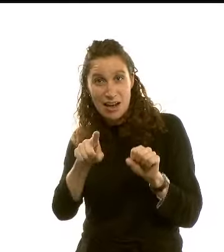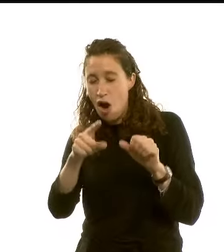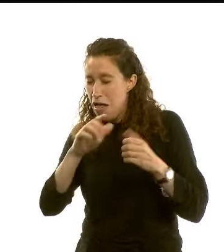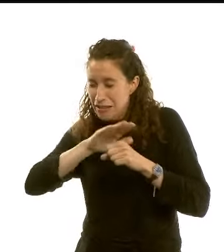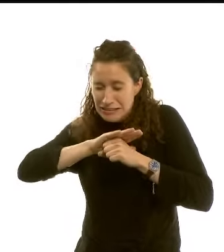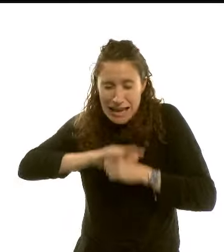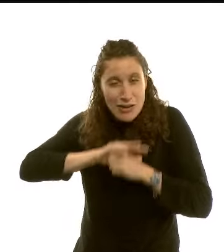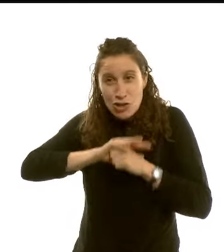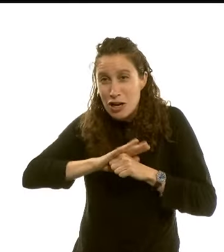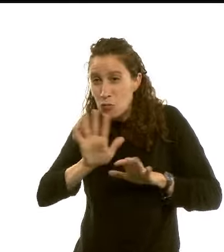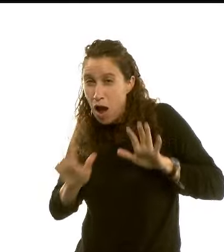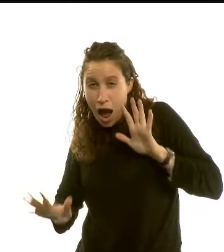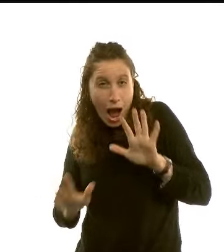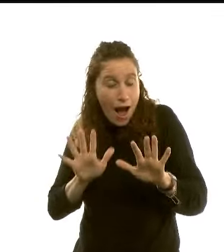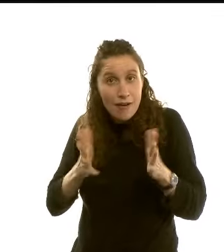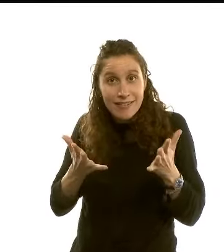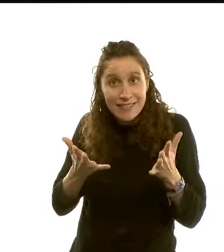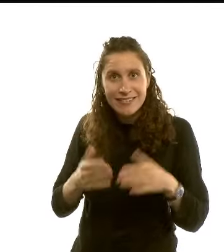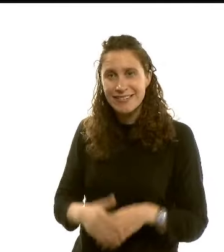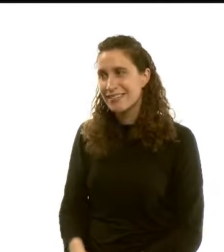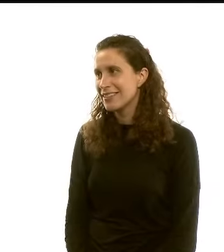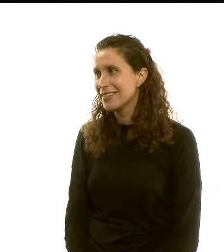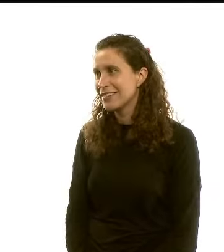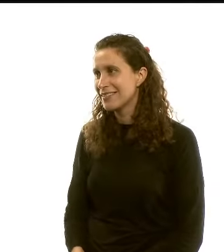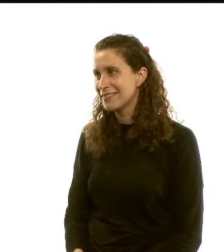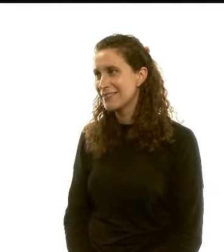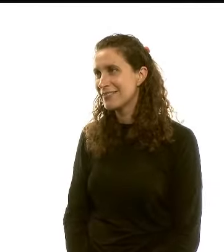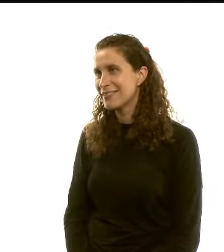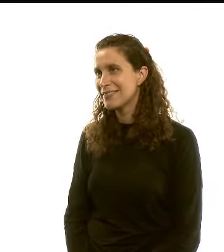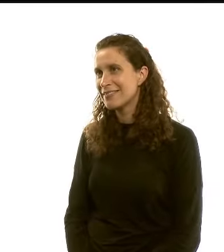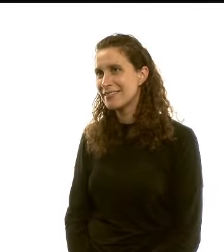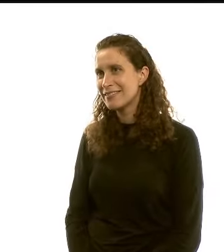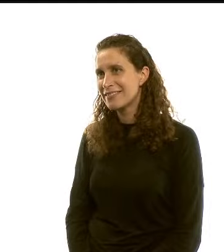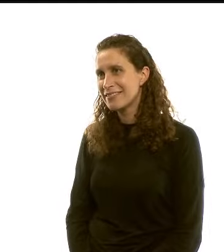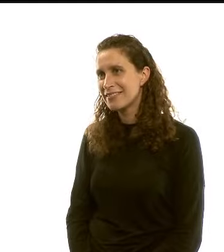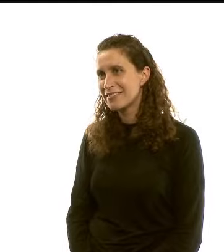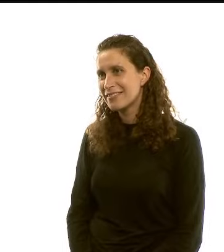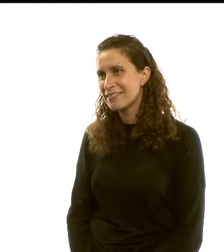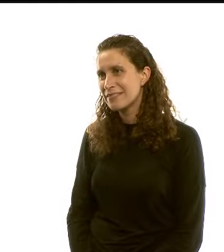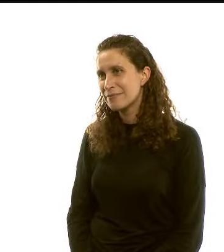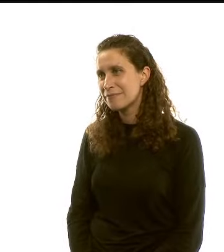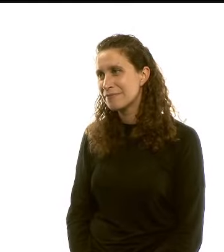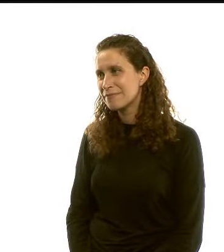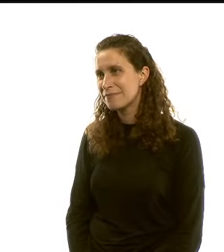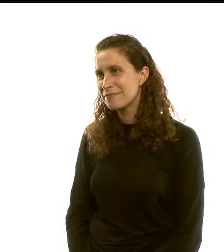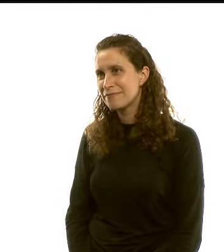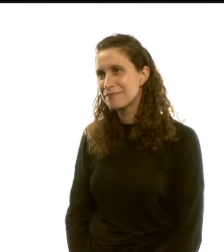tension, guys? I'll do my best. Here we go. Go on, Mal. Go ahead. Go on, Mal.